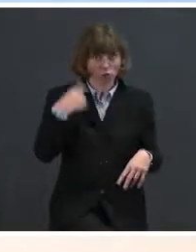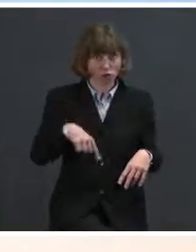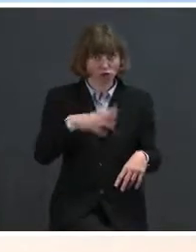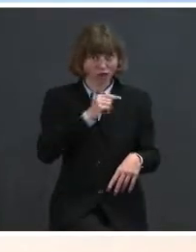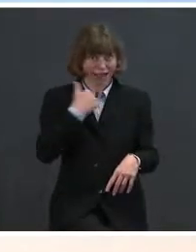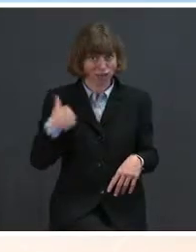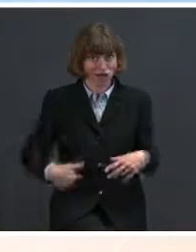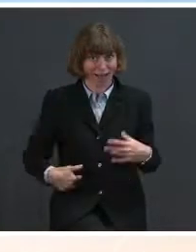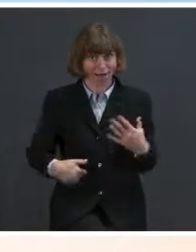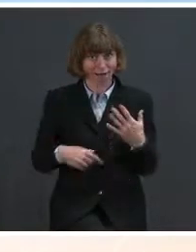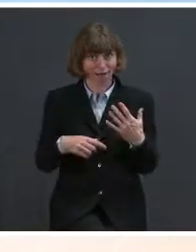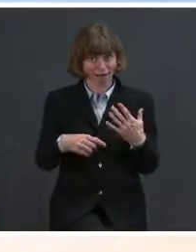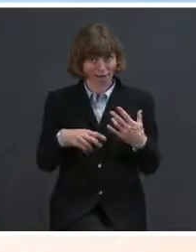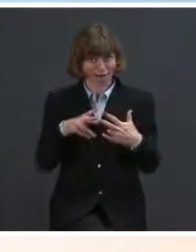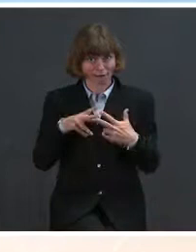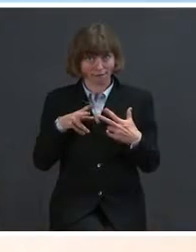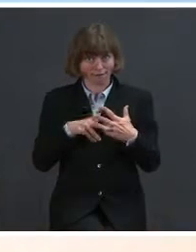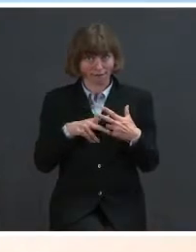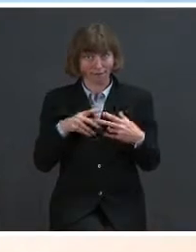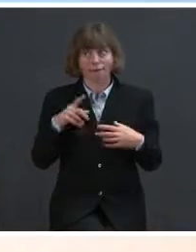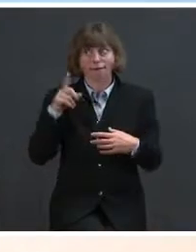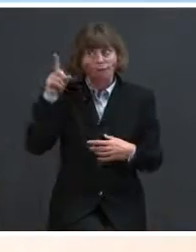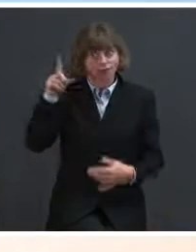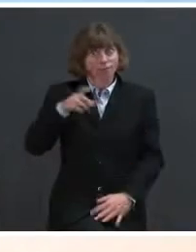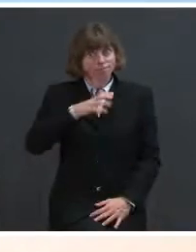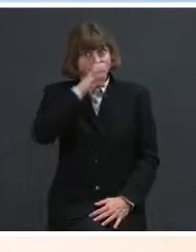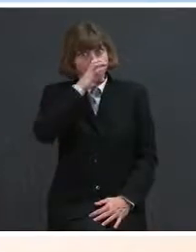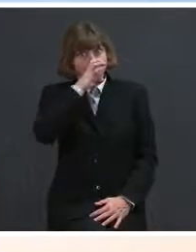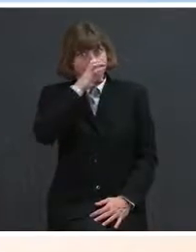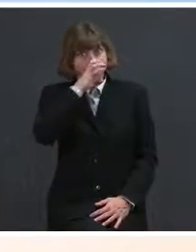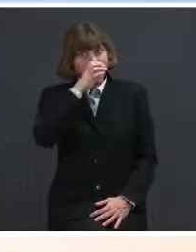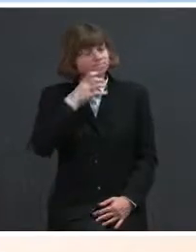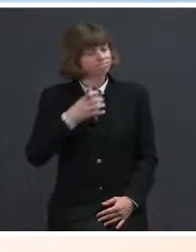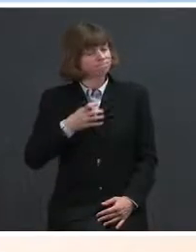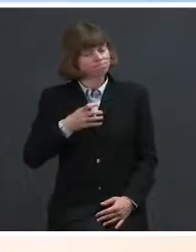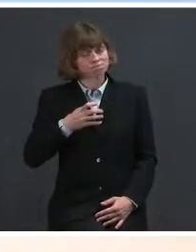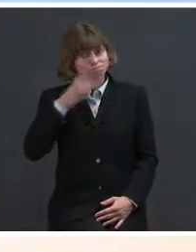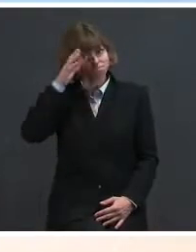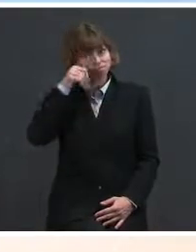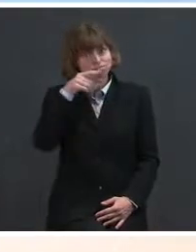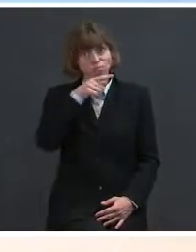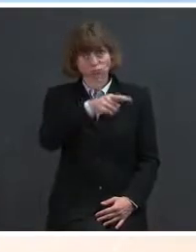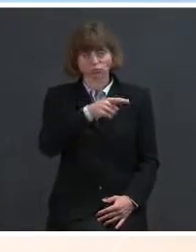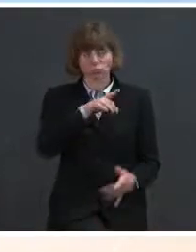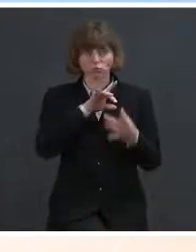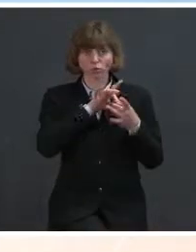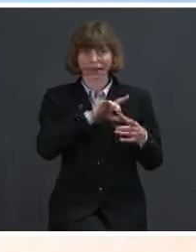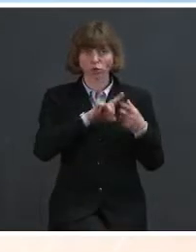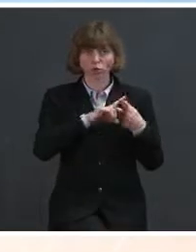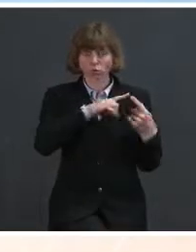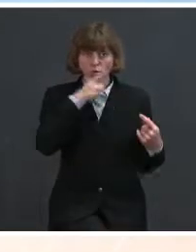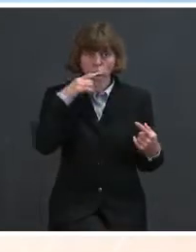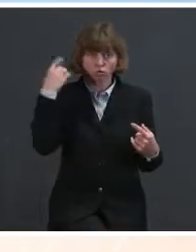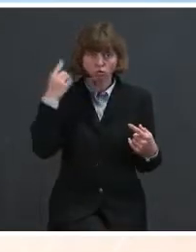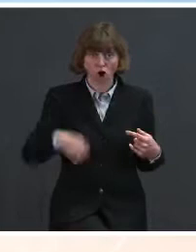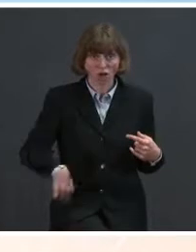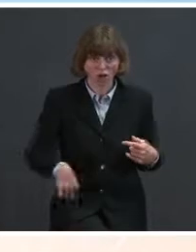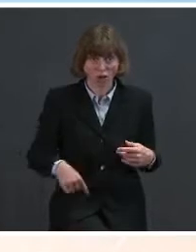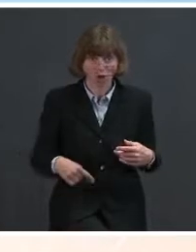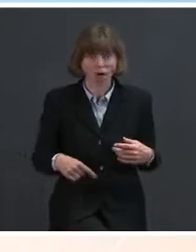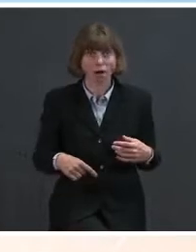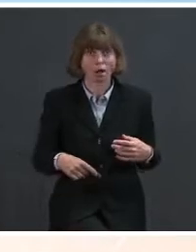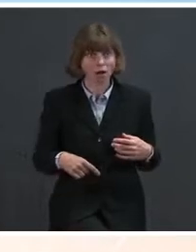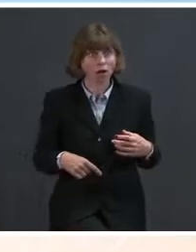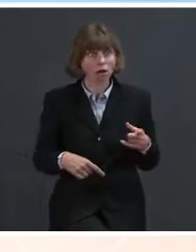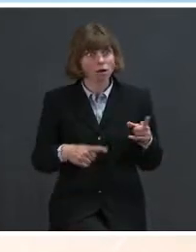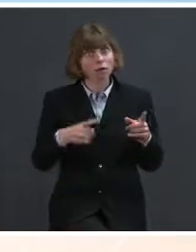both taken a firm line with respect to Russia, including working with the Europeans to impose costs already for the poisoning